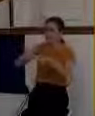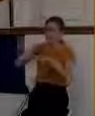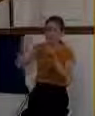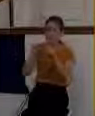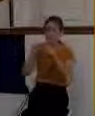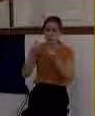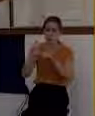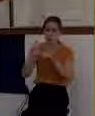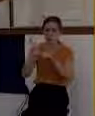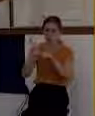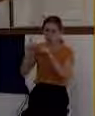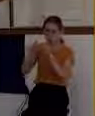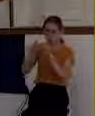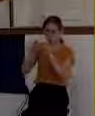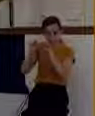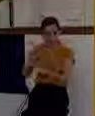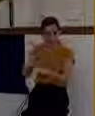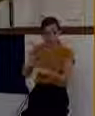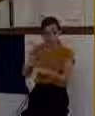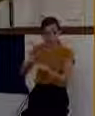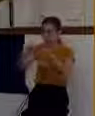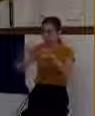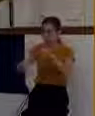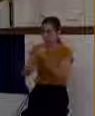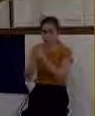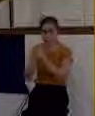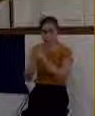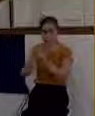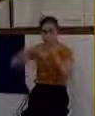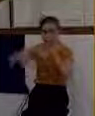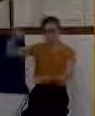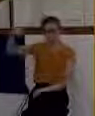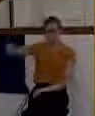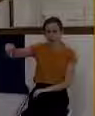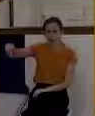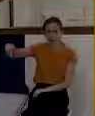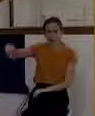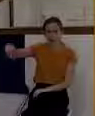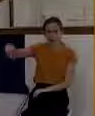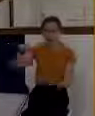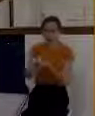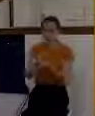be denied, that cannot be altered? Let's bow for prayer together tonight.